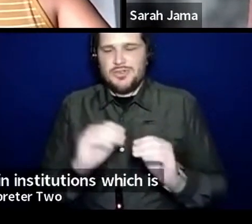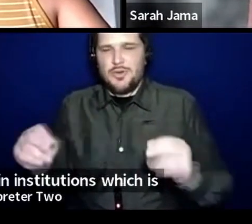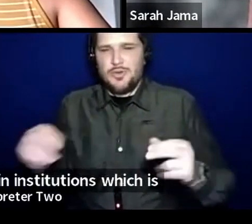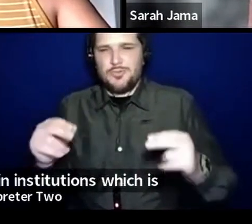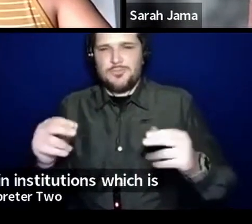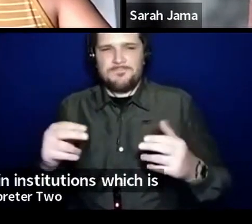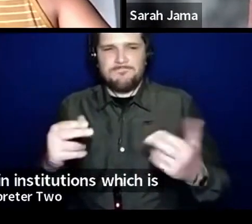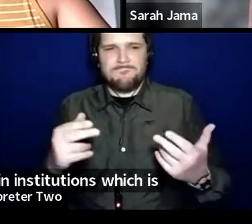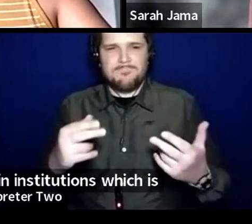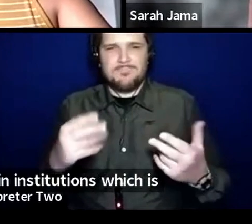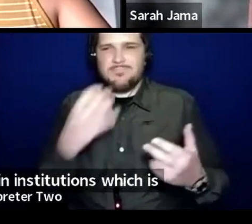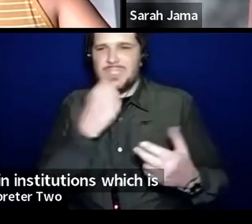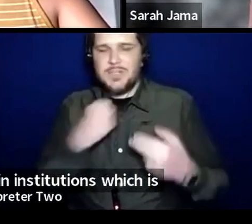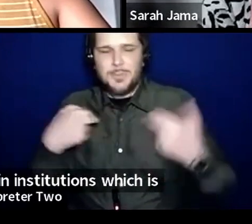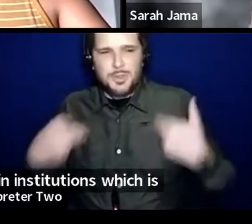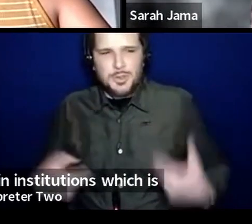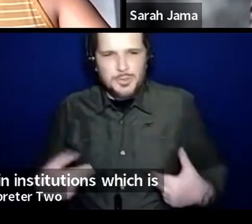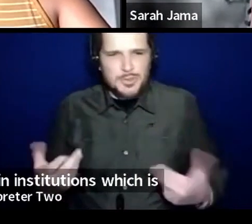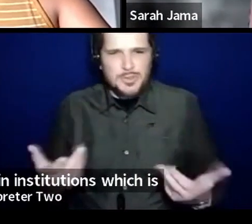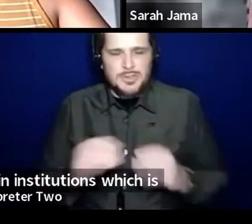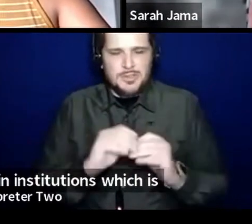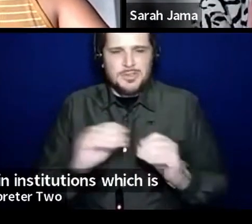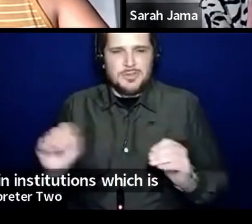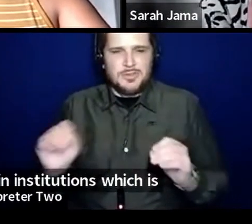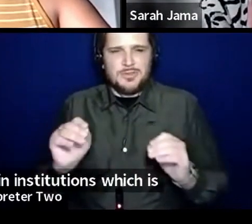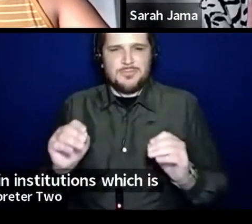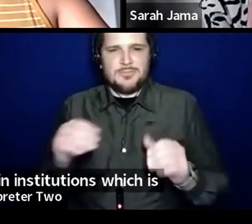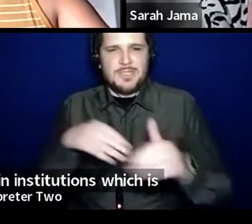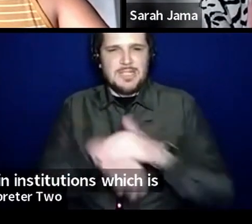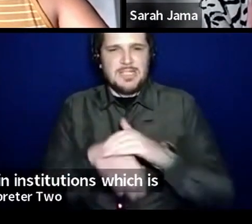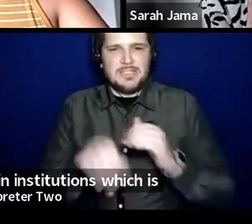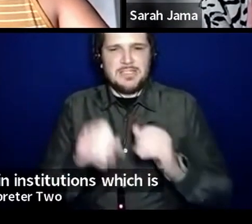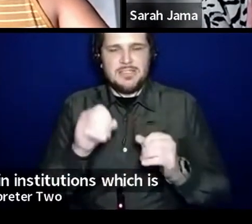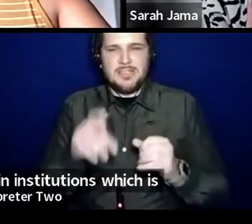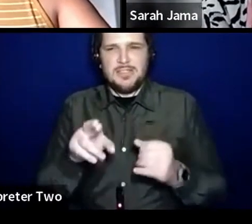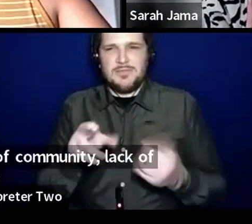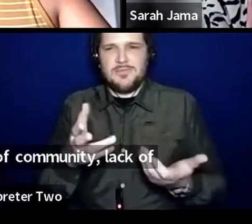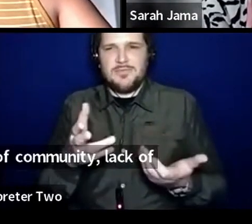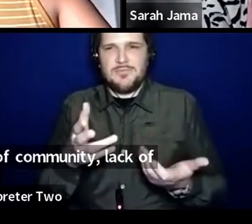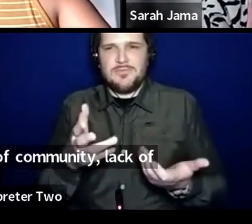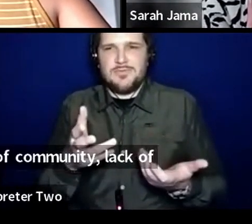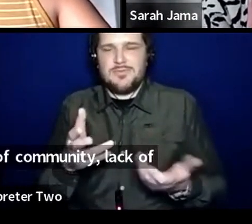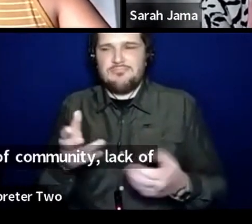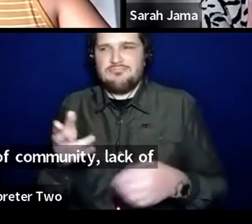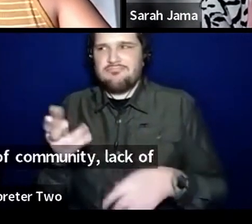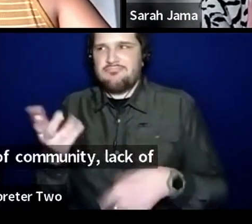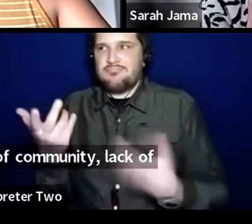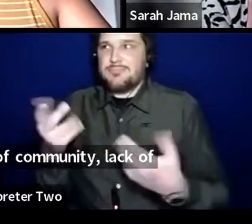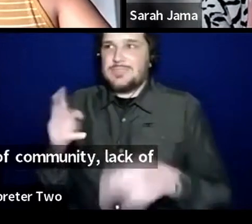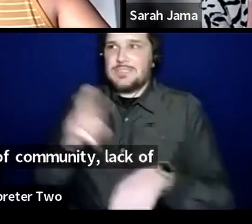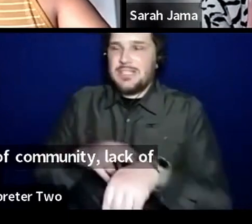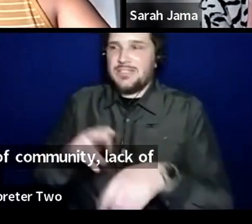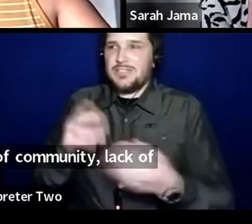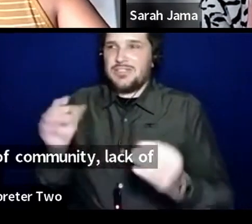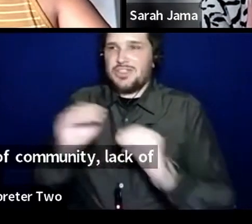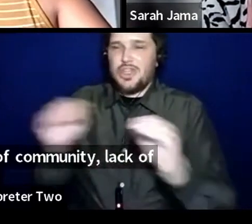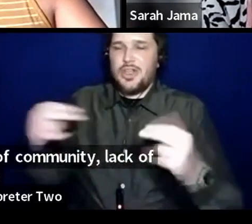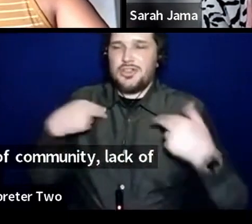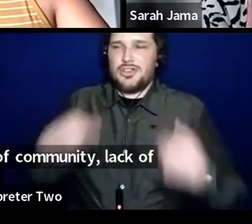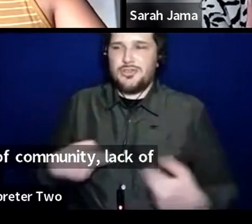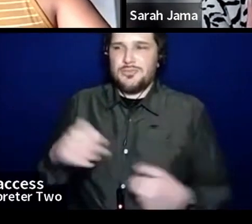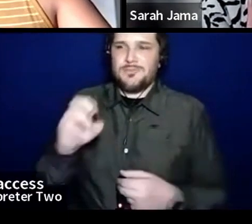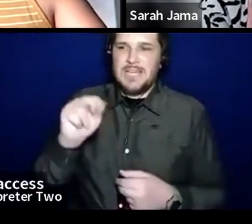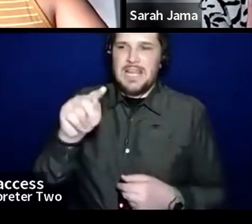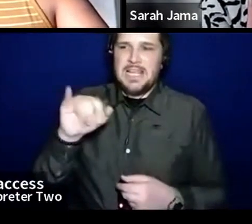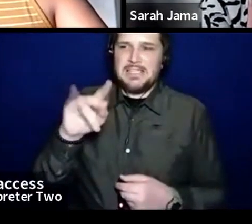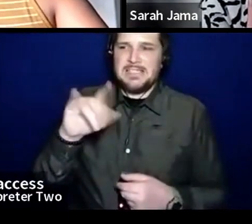humanity, and also like a lack of access to not humanity, to nature and to the non-human entities.